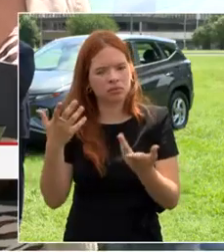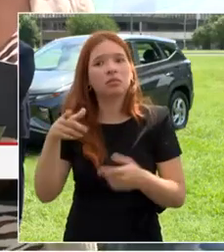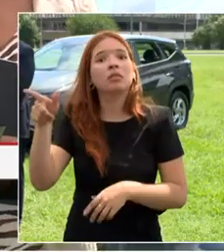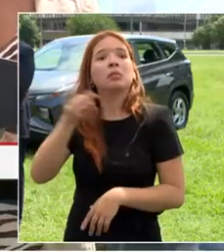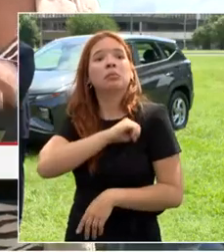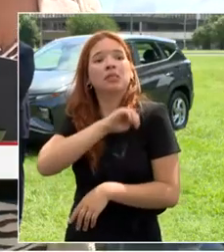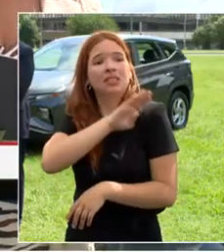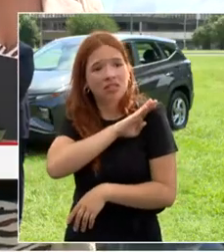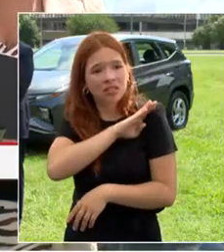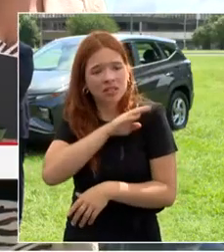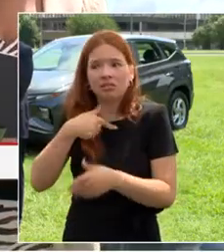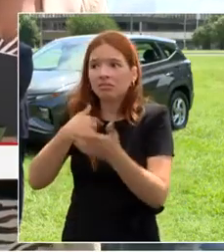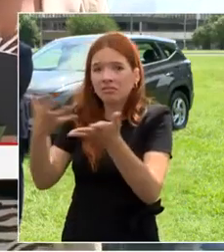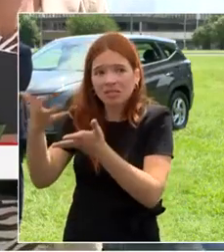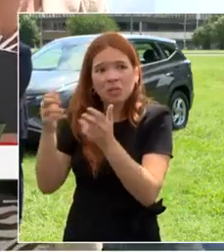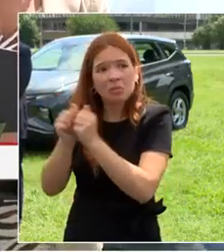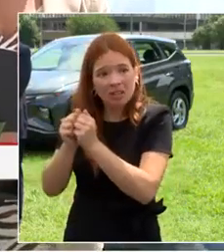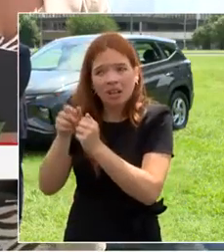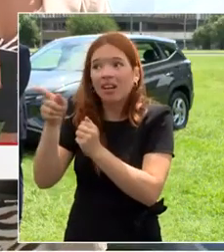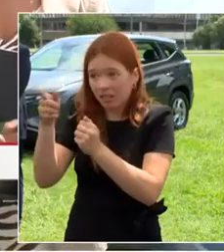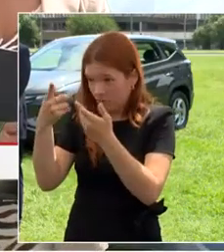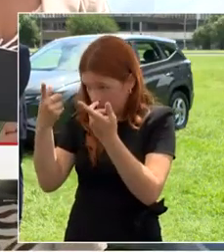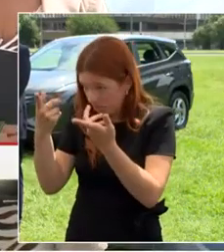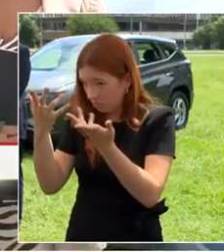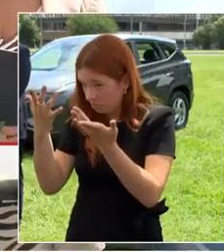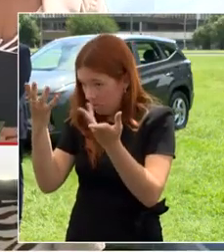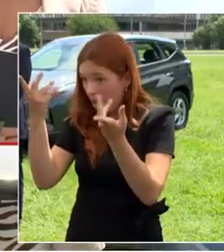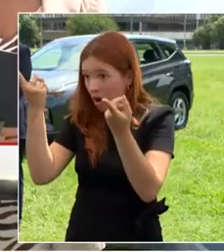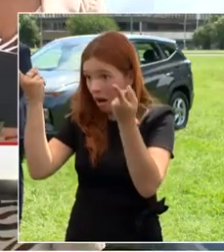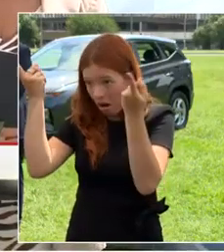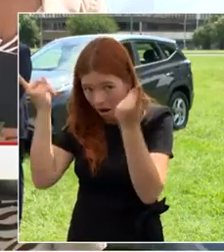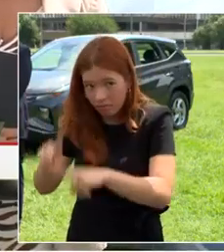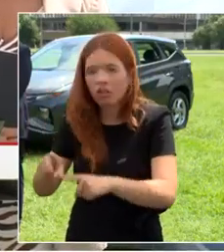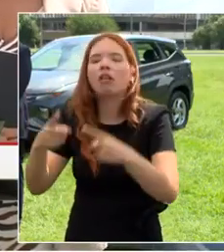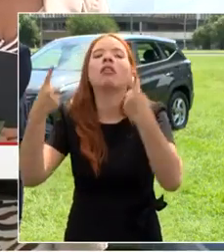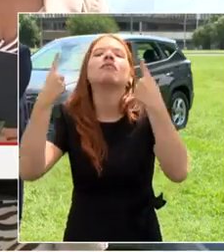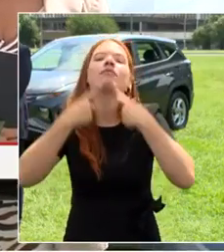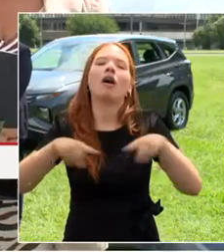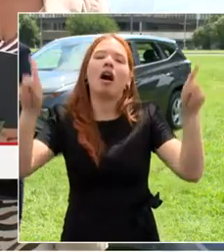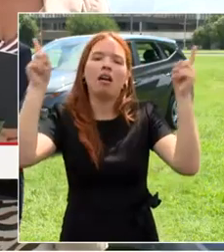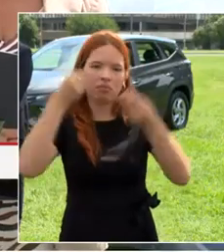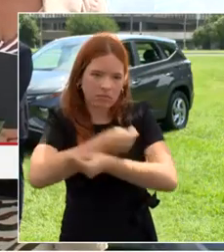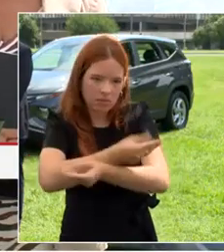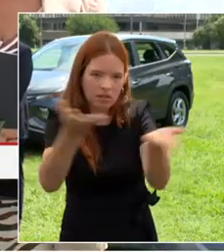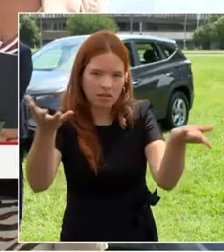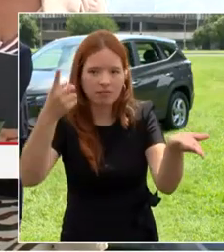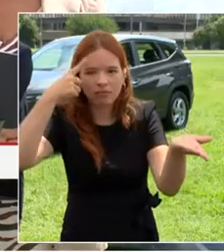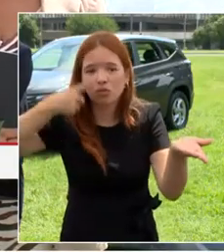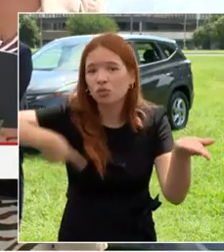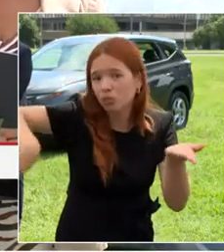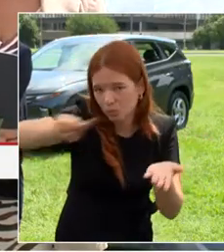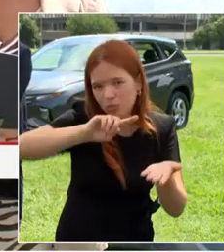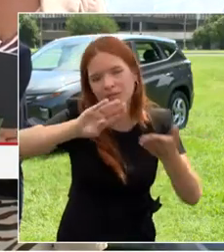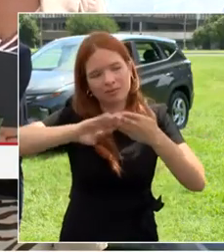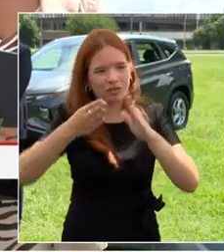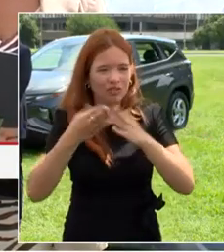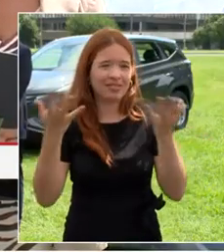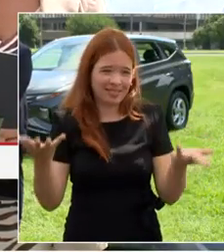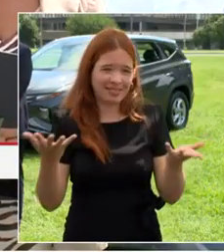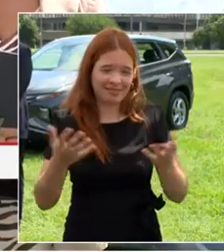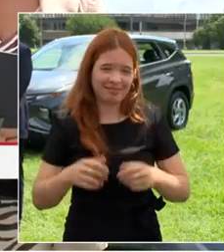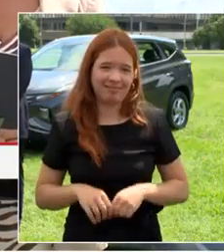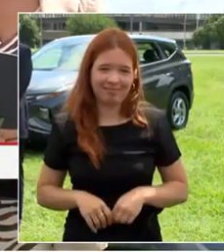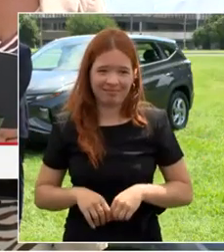to reality and offer a service to our community. My ask to the community: if you have a Hyundai